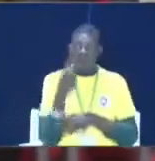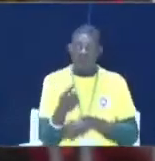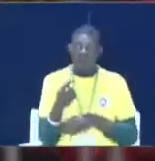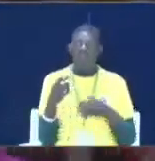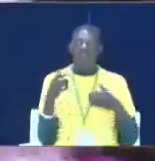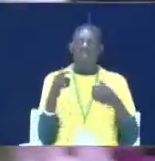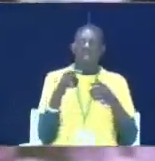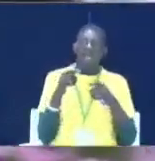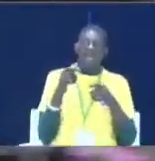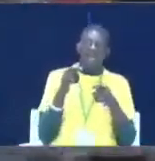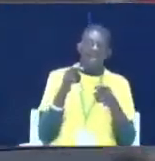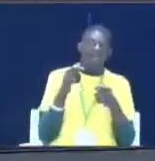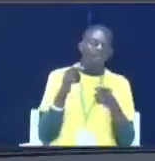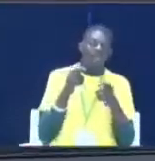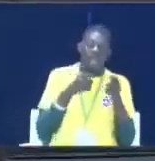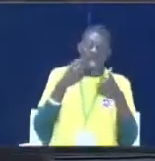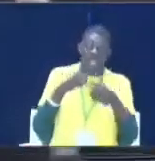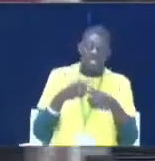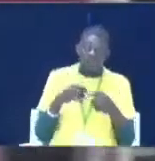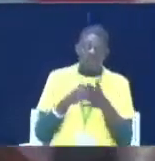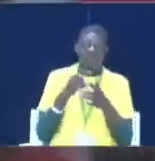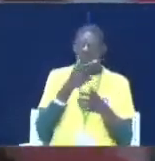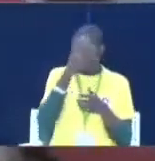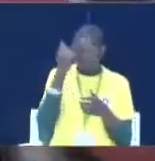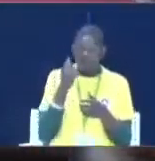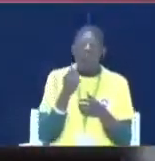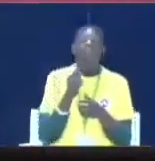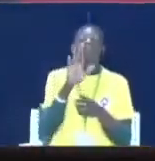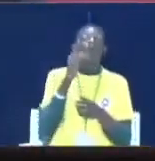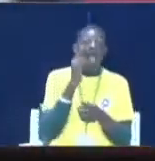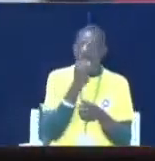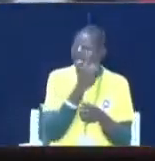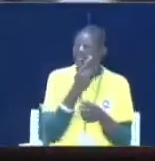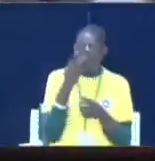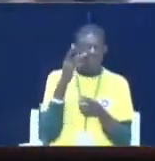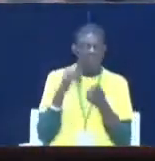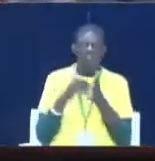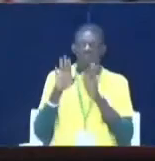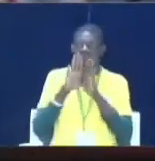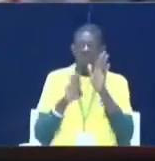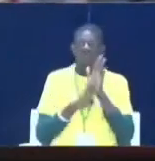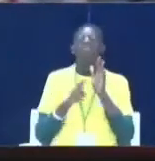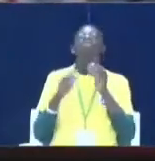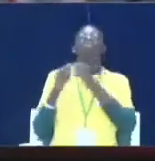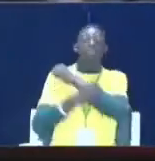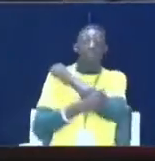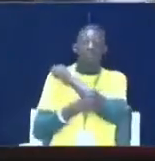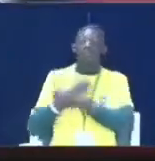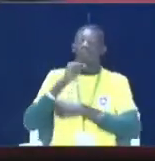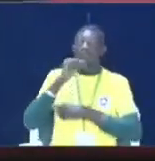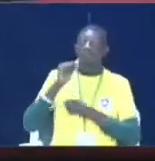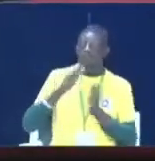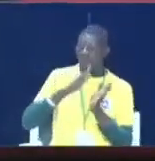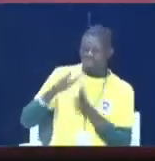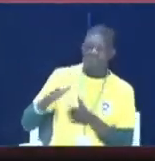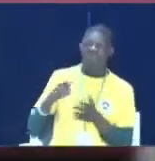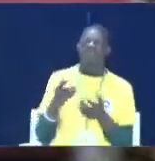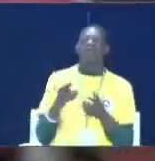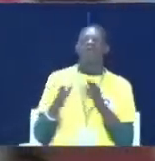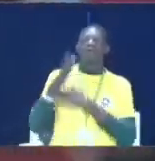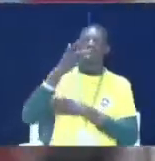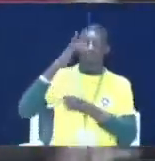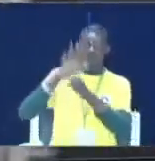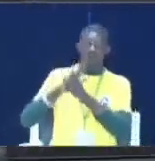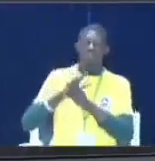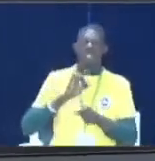it because your eyes have seen it. Even Abraham in the scriptures was not excluded from sight. God promised him.